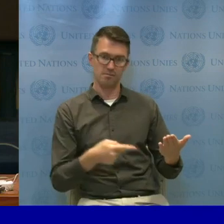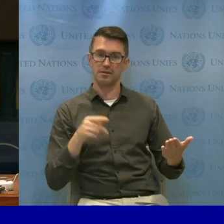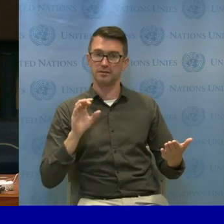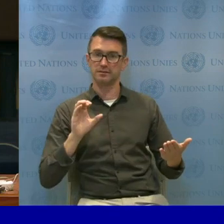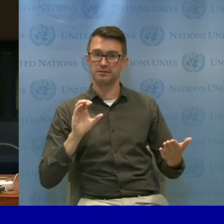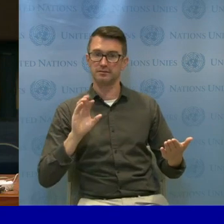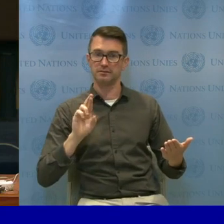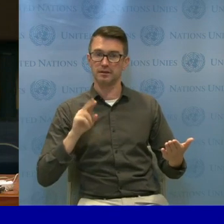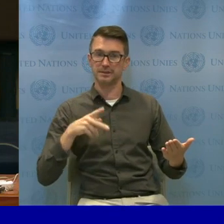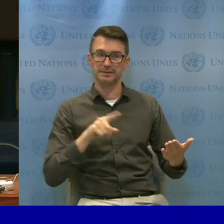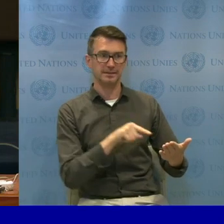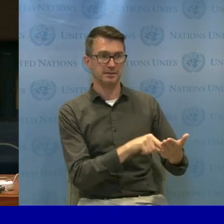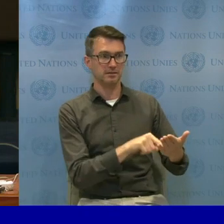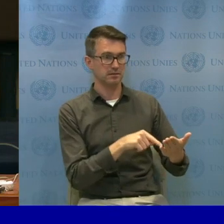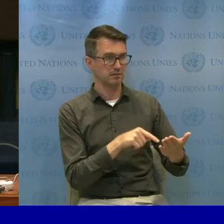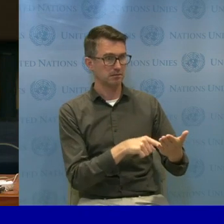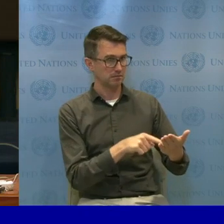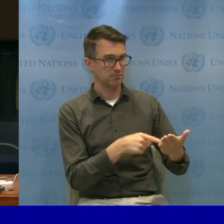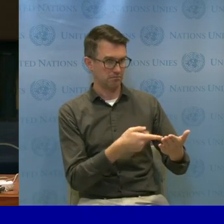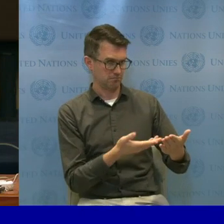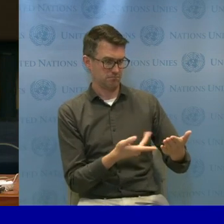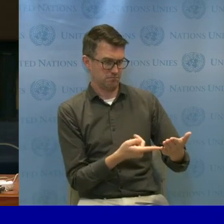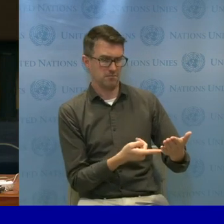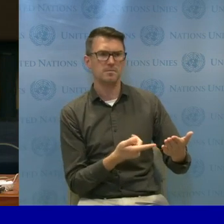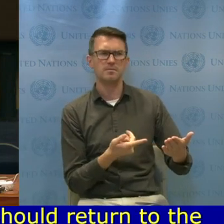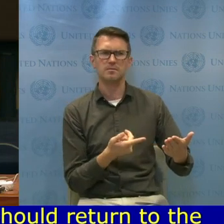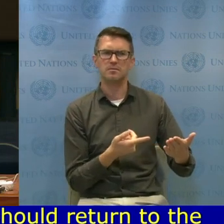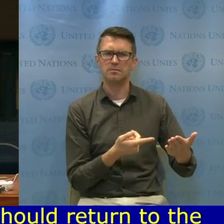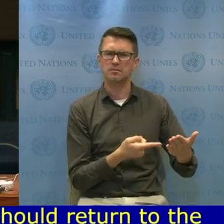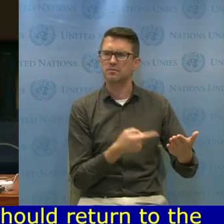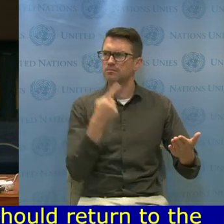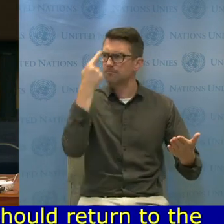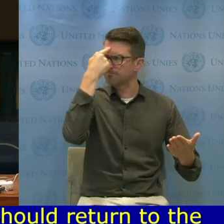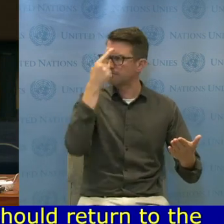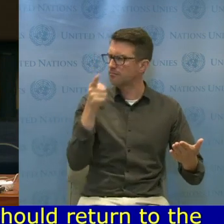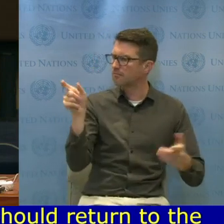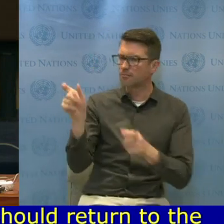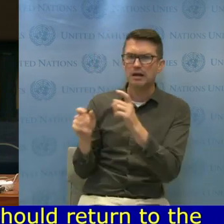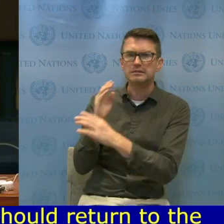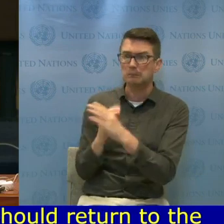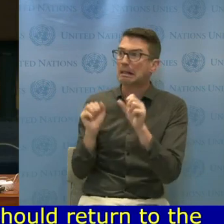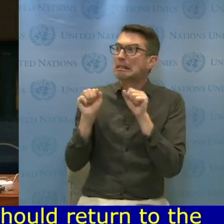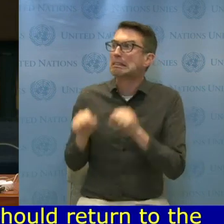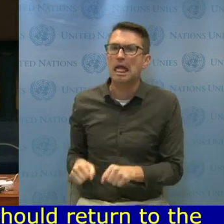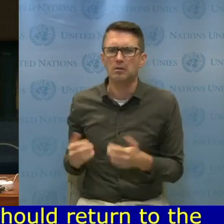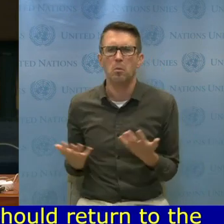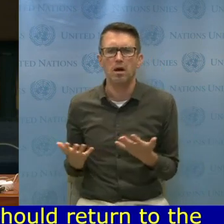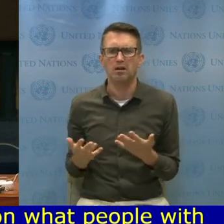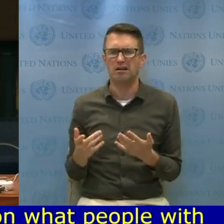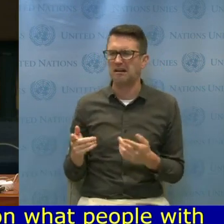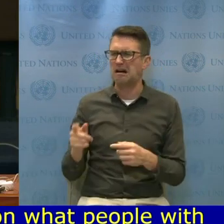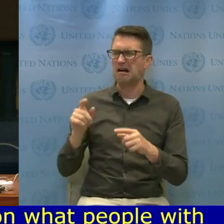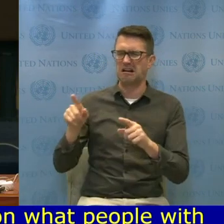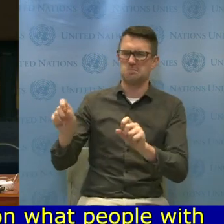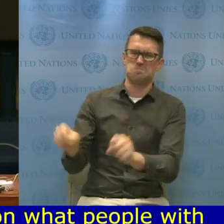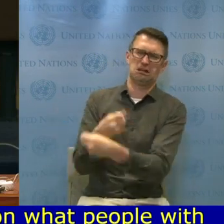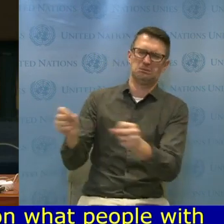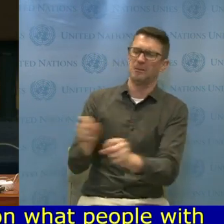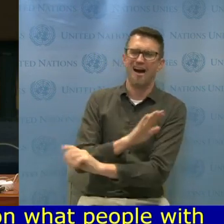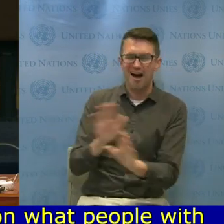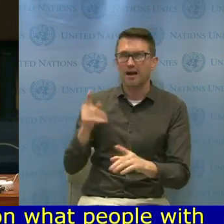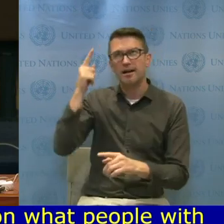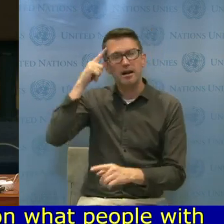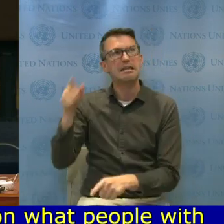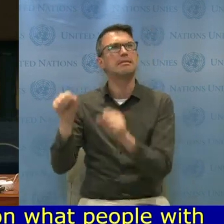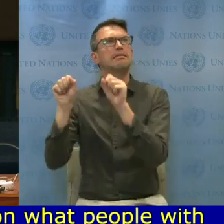not on what they cannot. Problems related to the limit that persons with disabilities have are not the primary